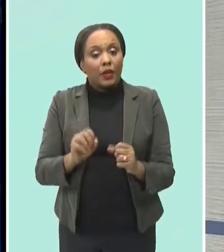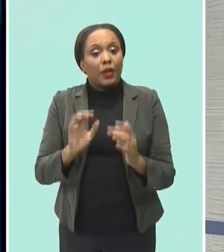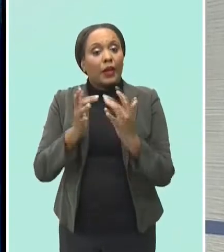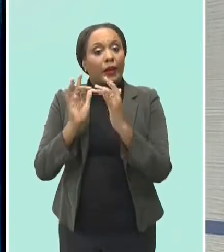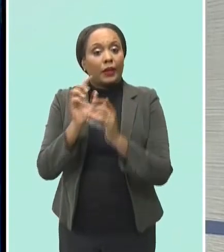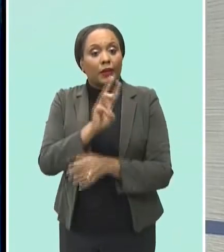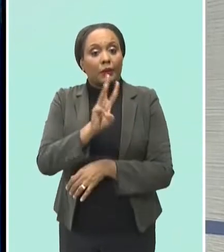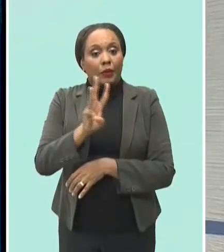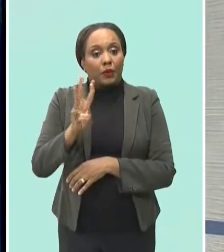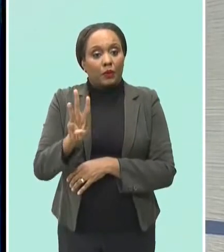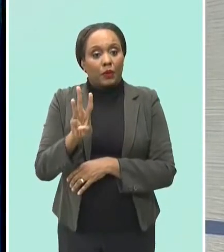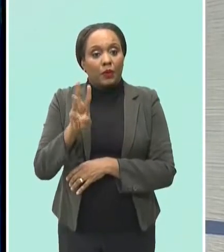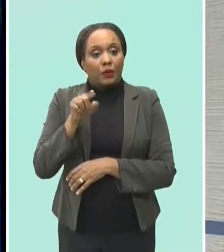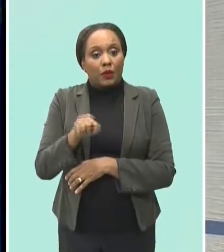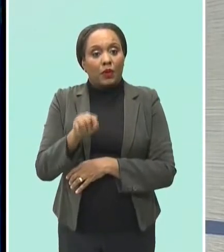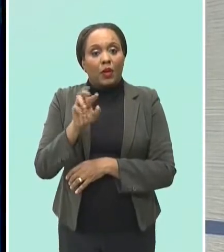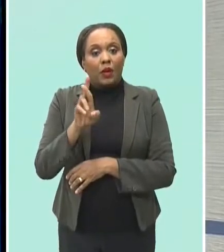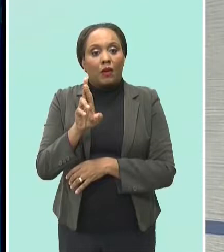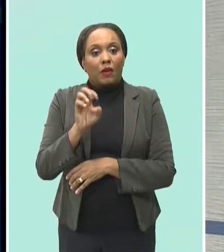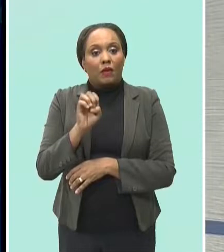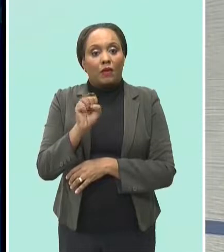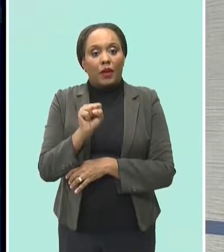at